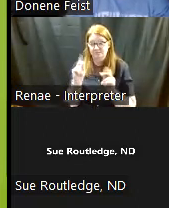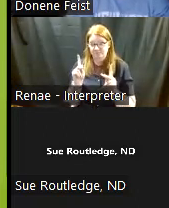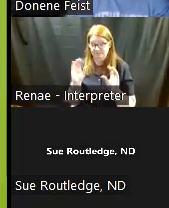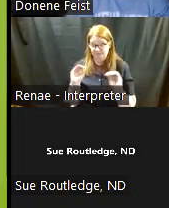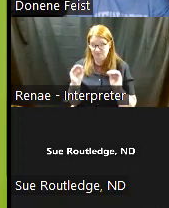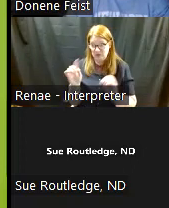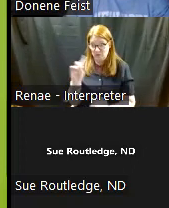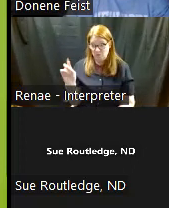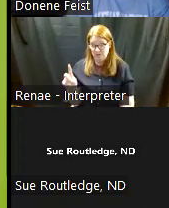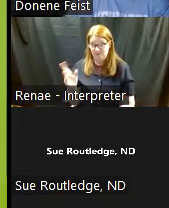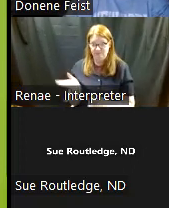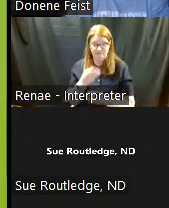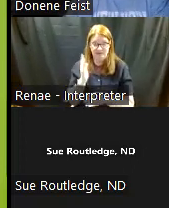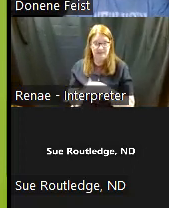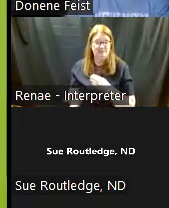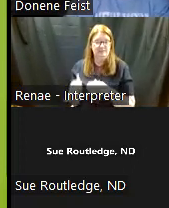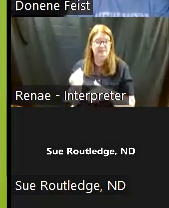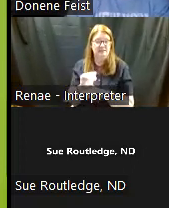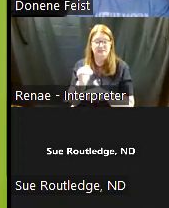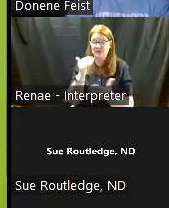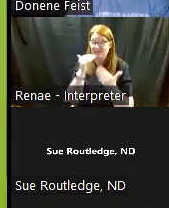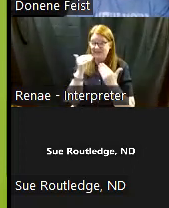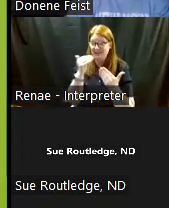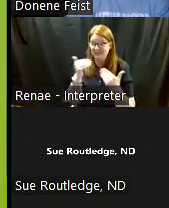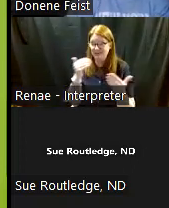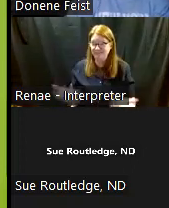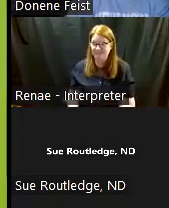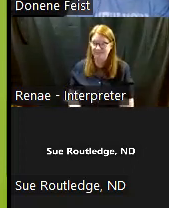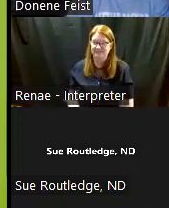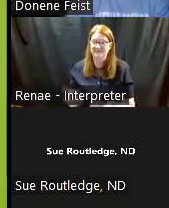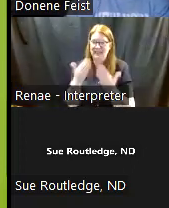any questions, we're going to end for the night. So thank you, everyone. Thank you.